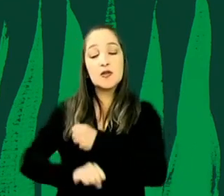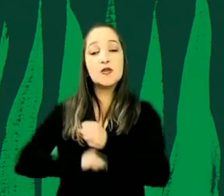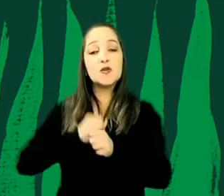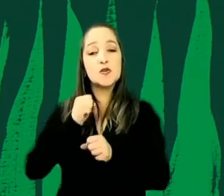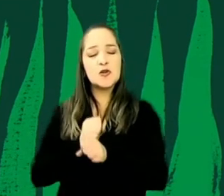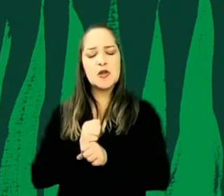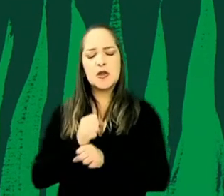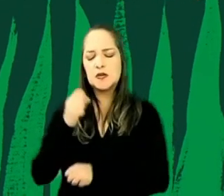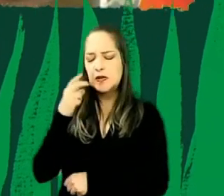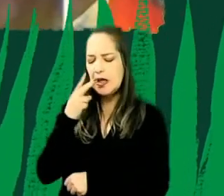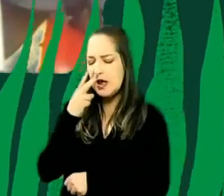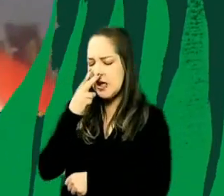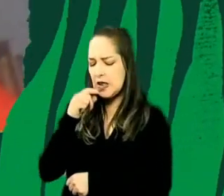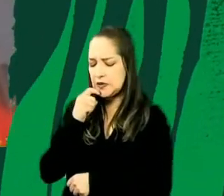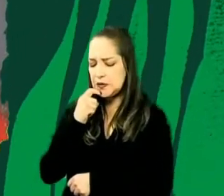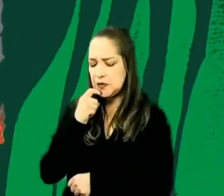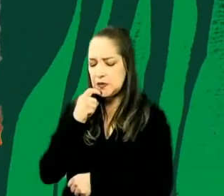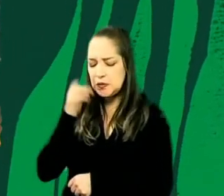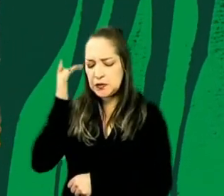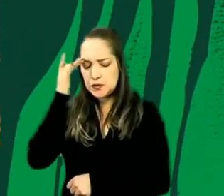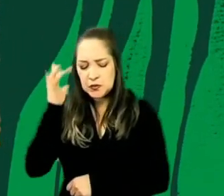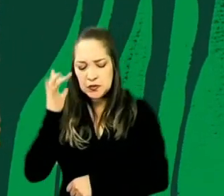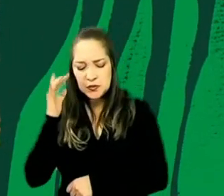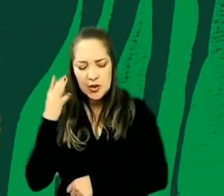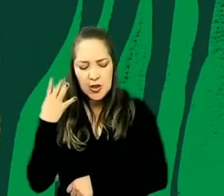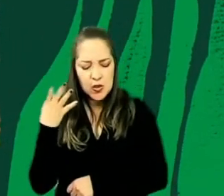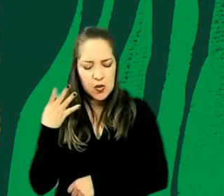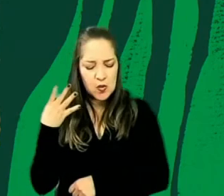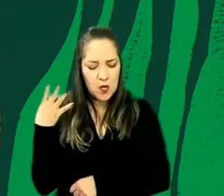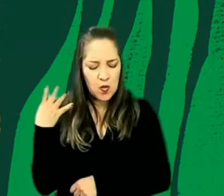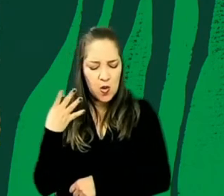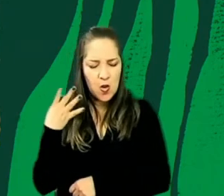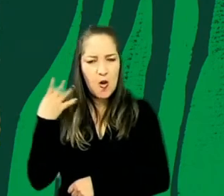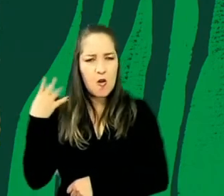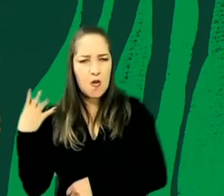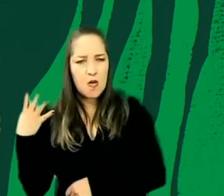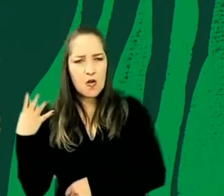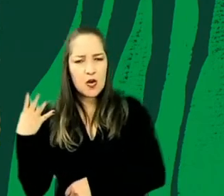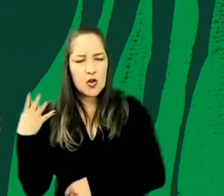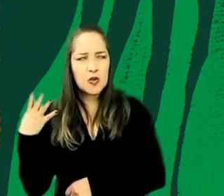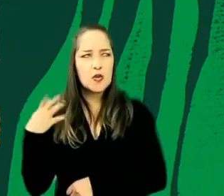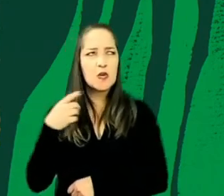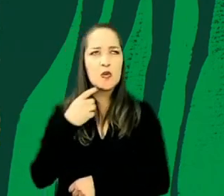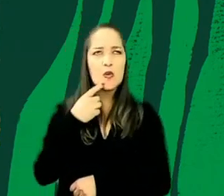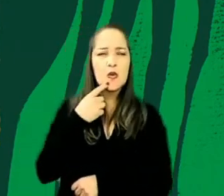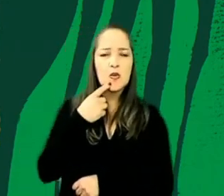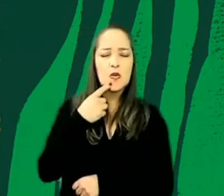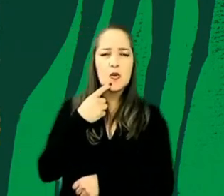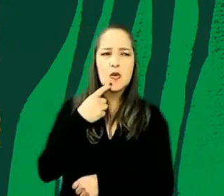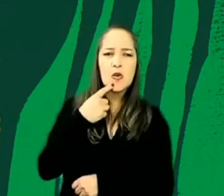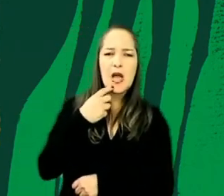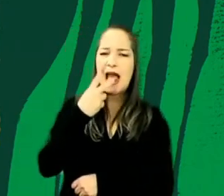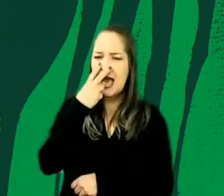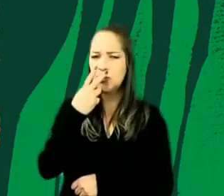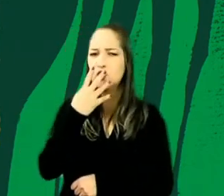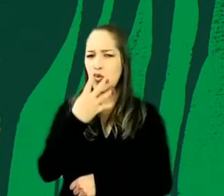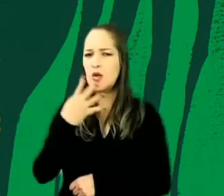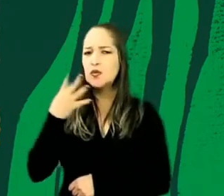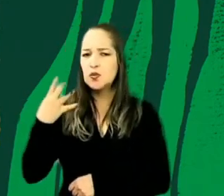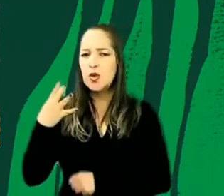is, if I'm not mistaken, I don't know if it's the 44th, I think it's the 44th